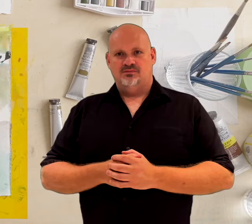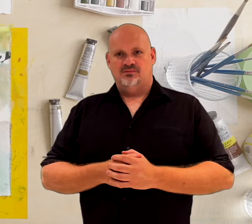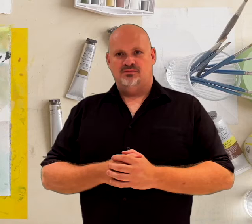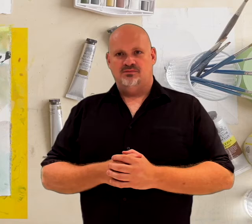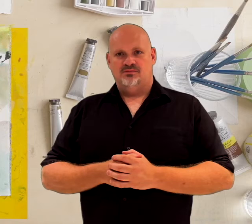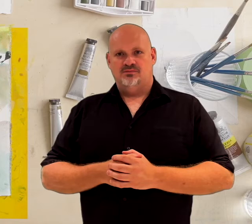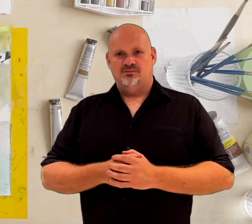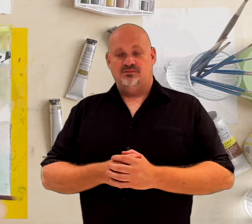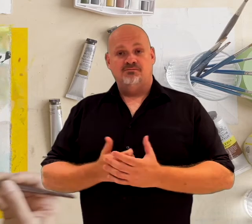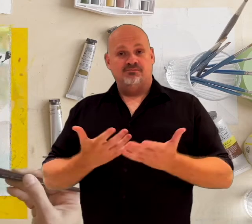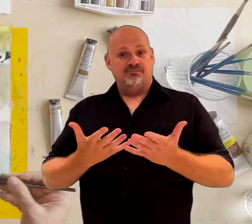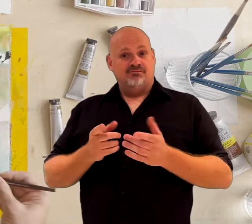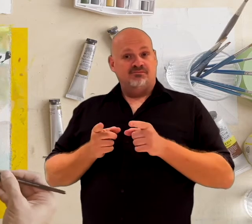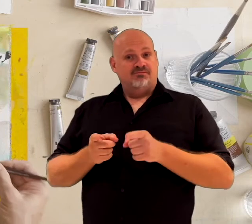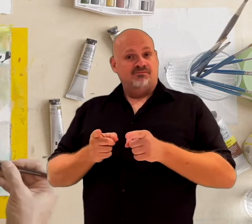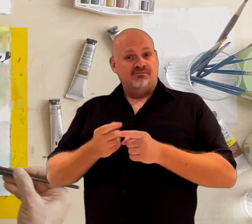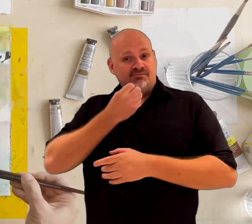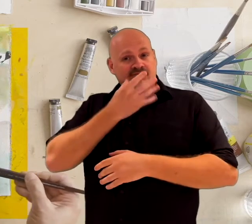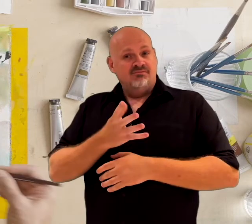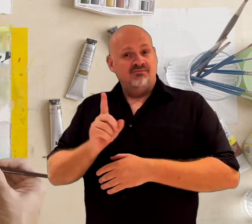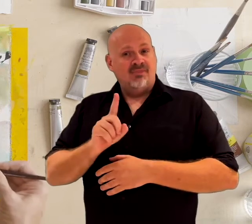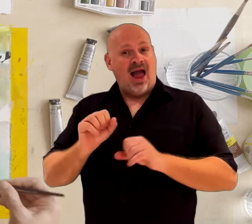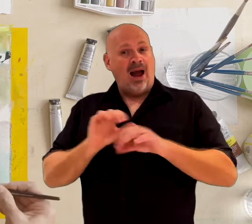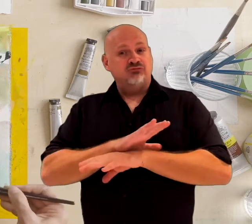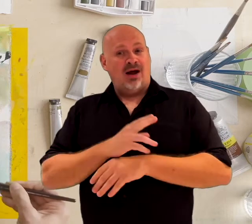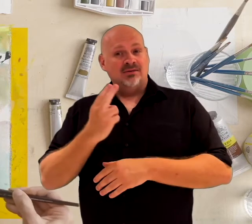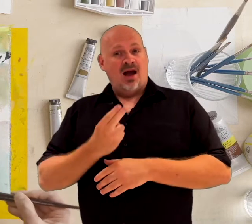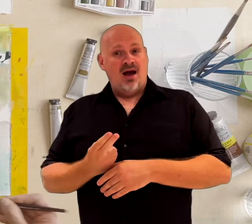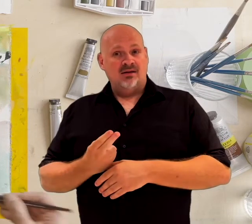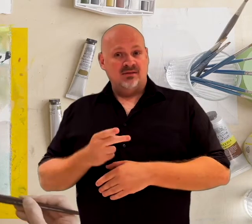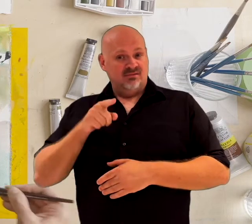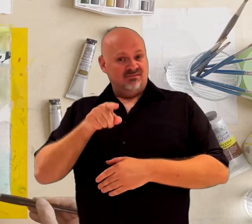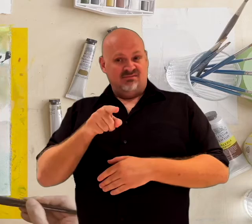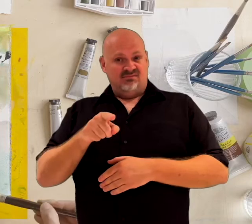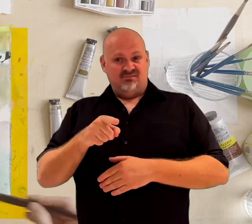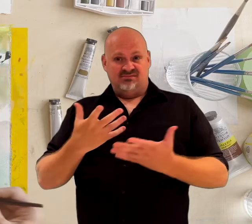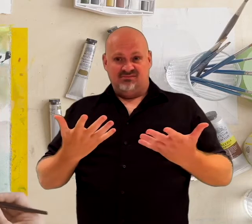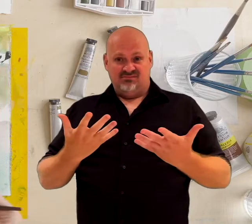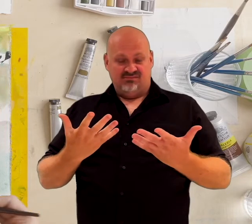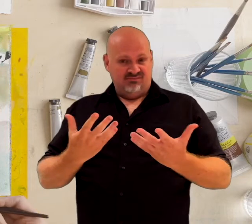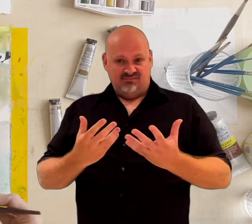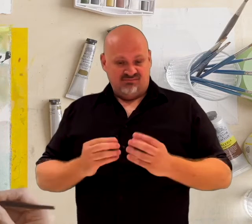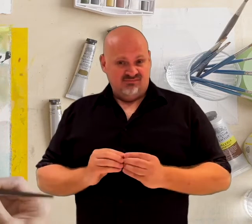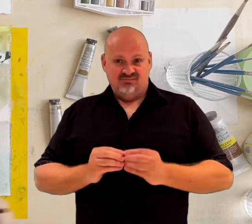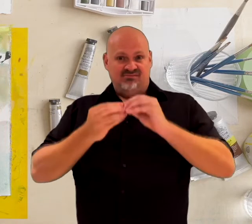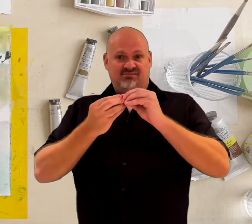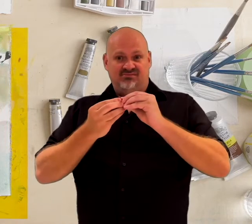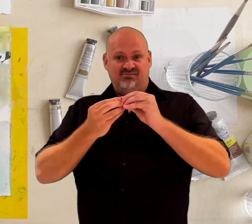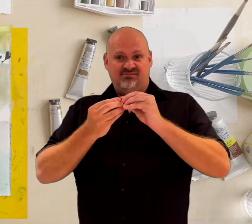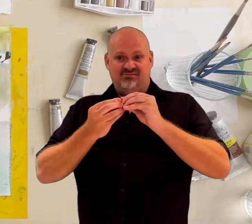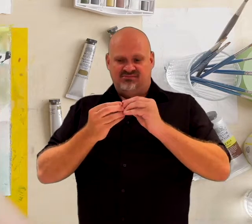And the thing that's beautiful about abstract art is that you make up the definition of what it means to